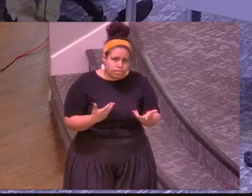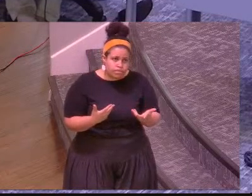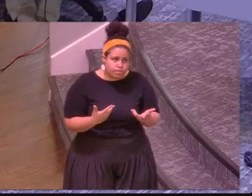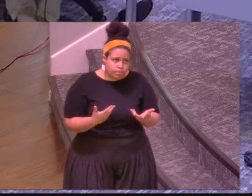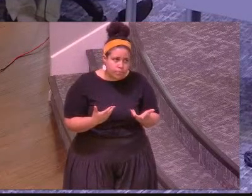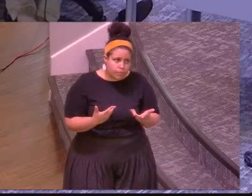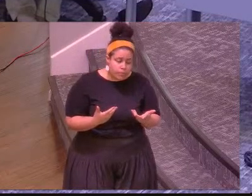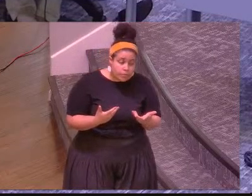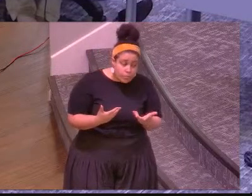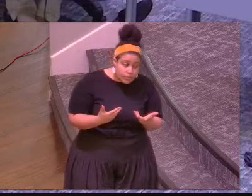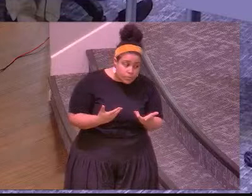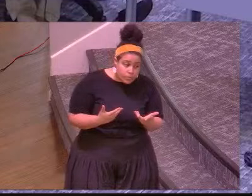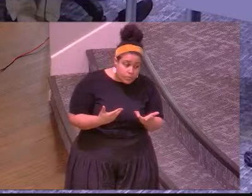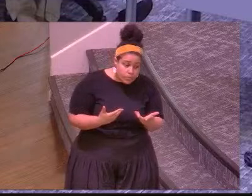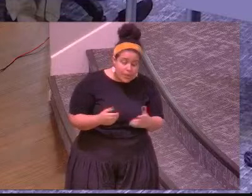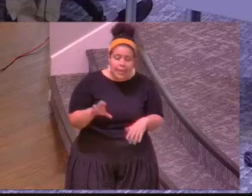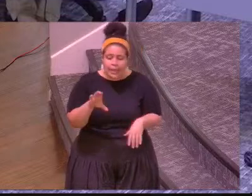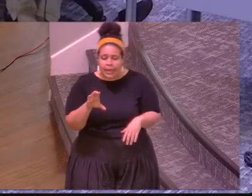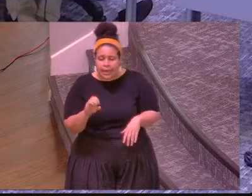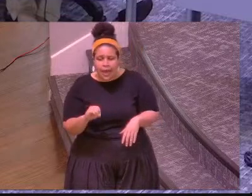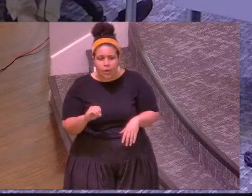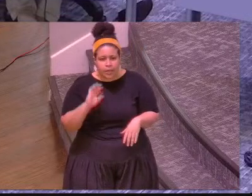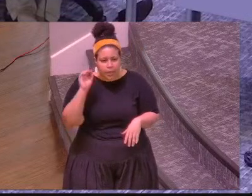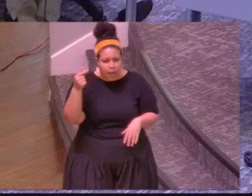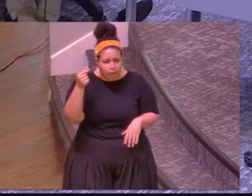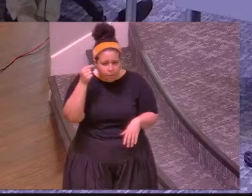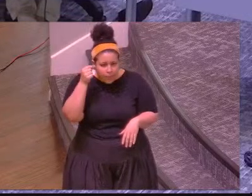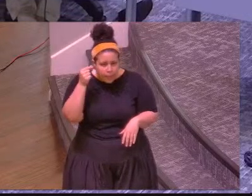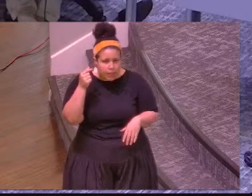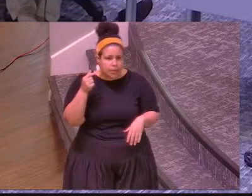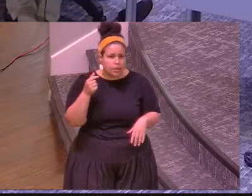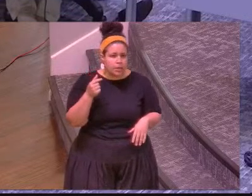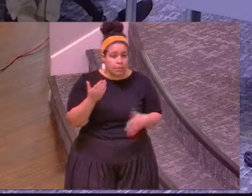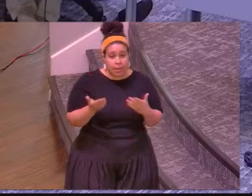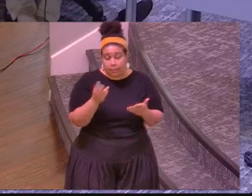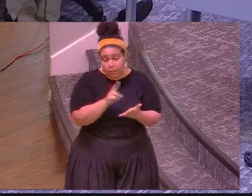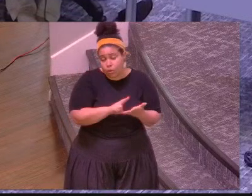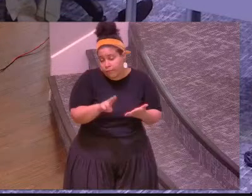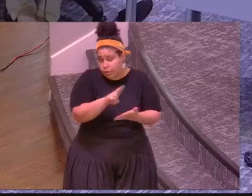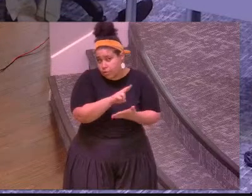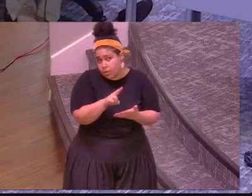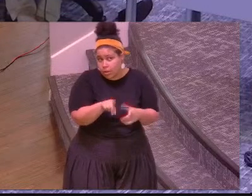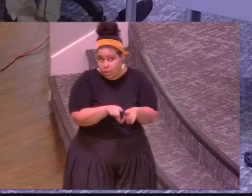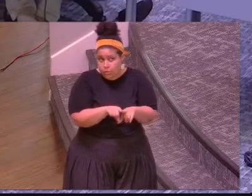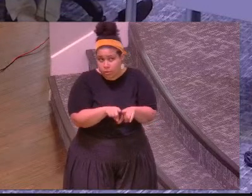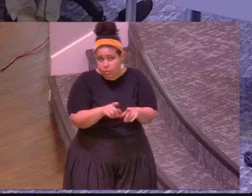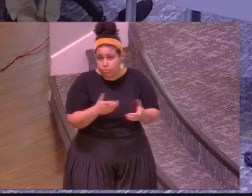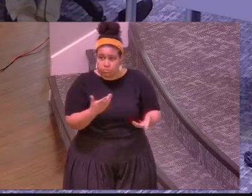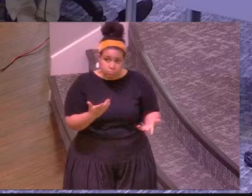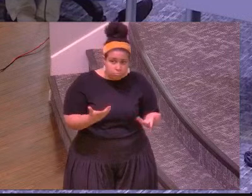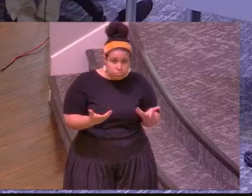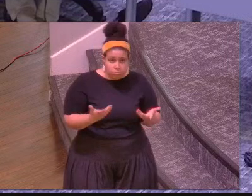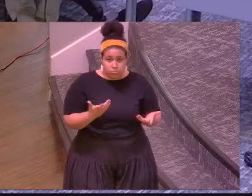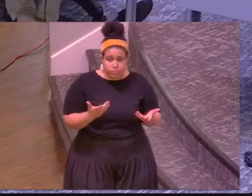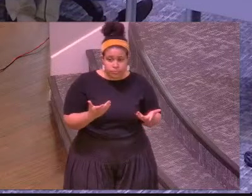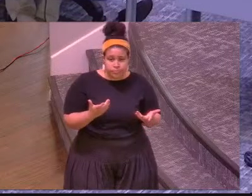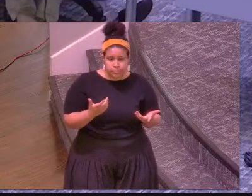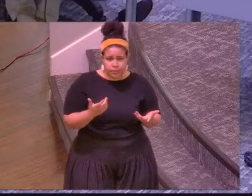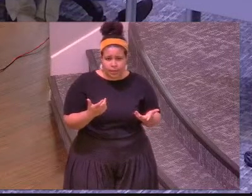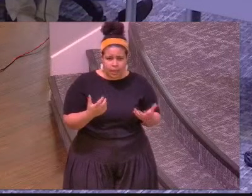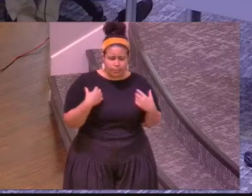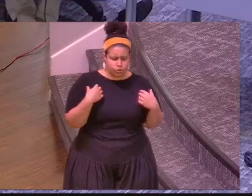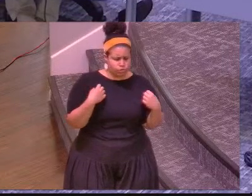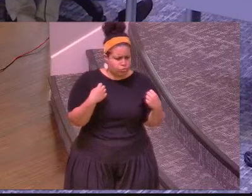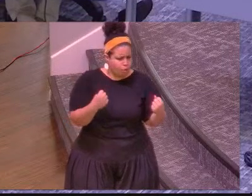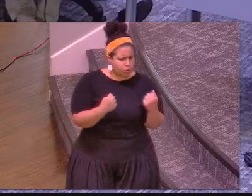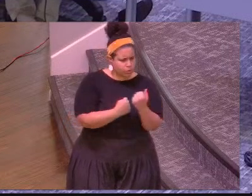county government, and who knows, maybe even the university. So I'm just a strong supporter